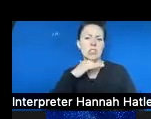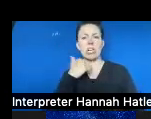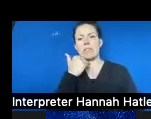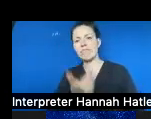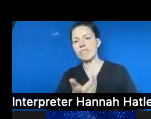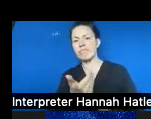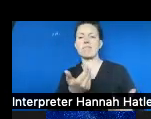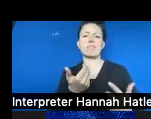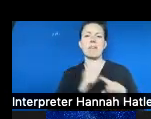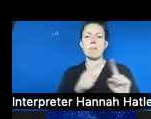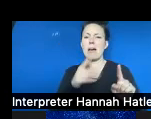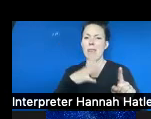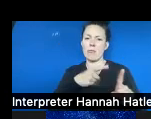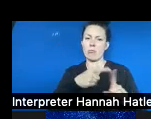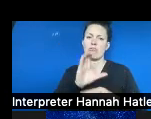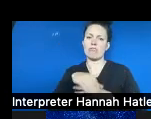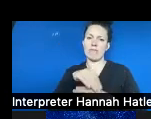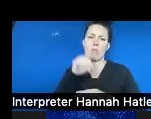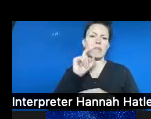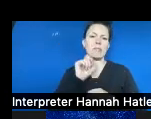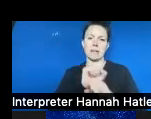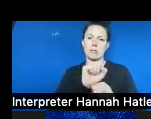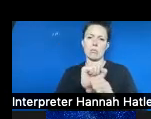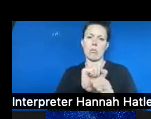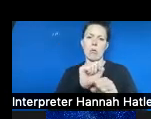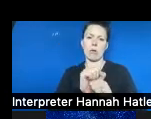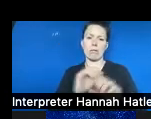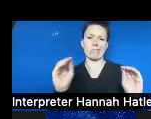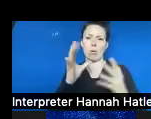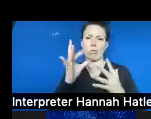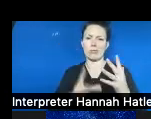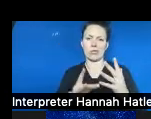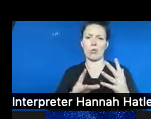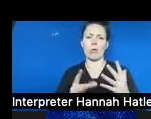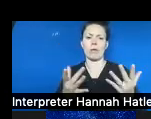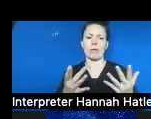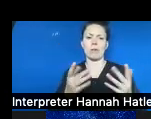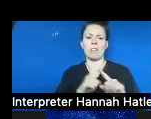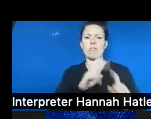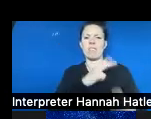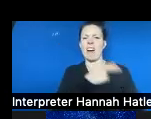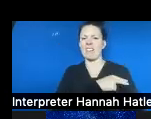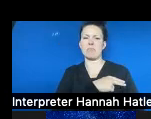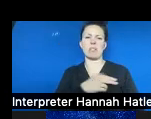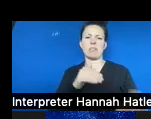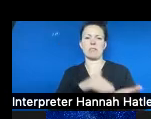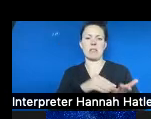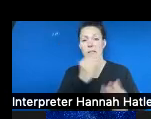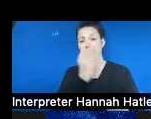will. So putting all of that and going through all of the healing journeys and the fact that she's able to speak on it